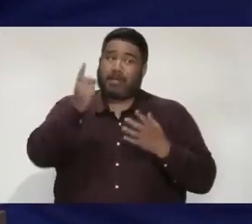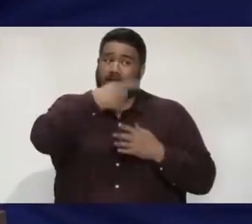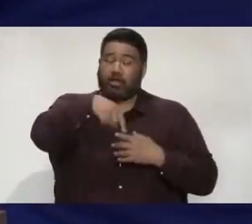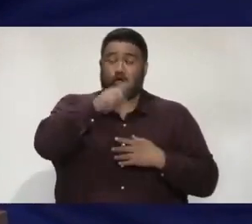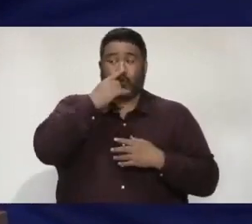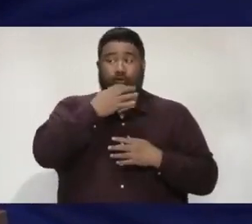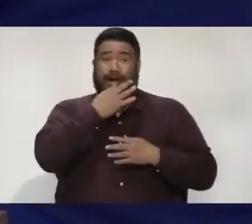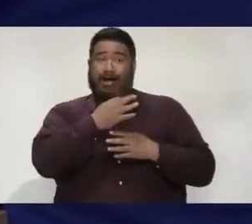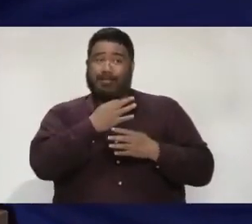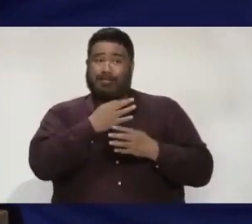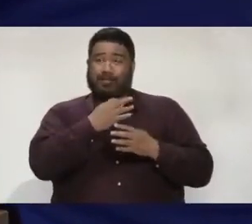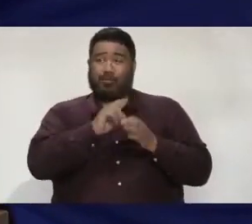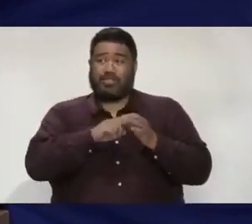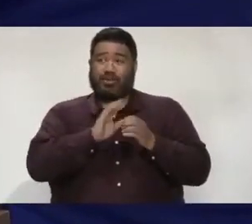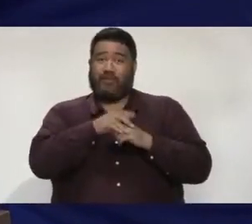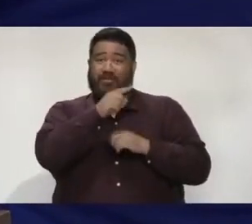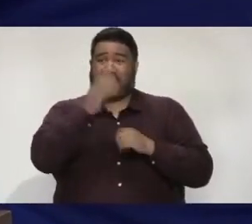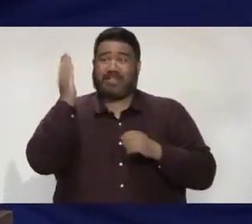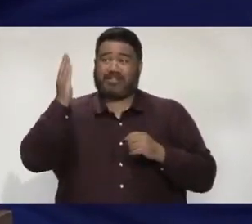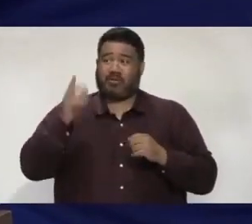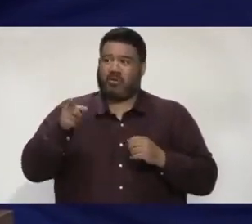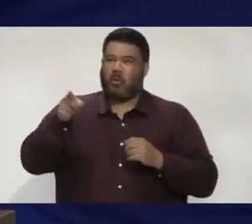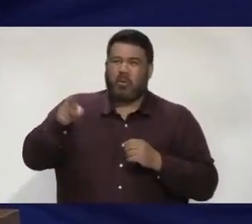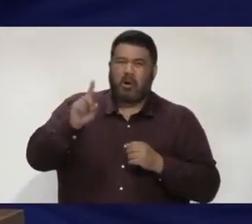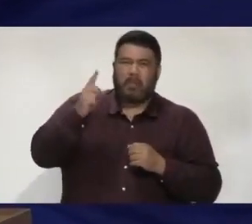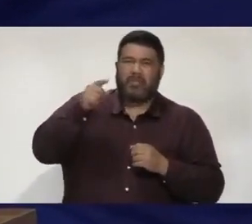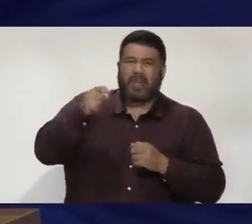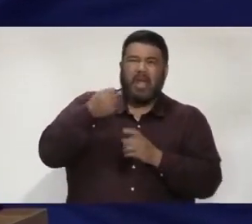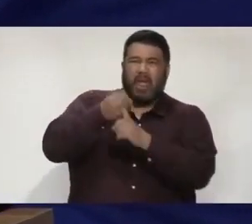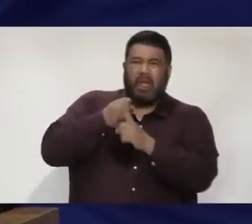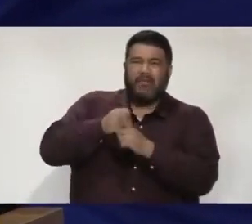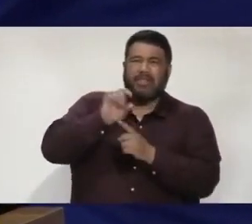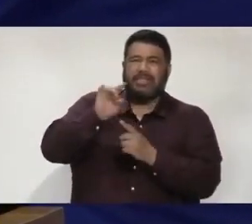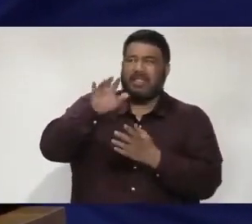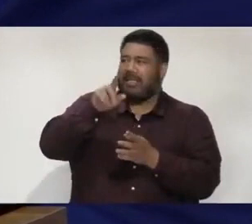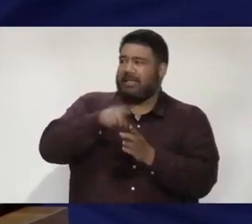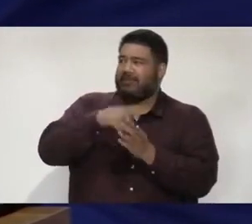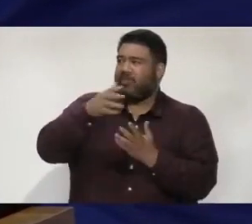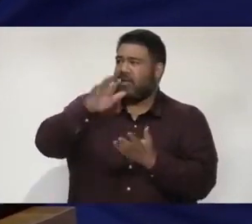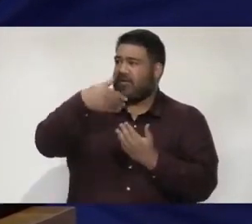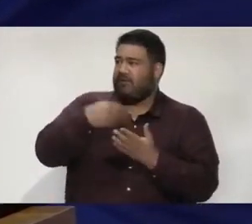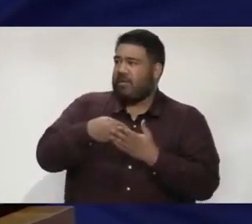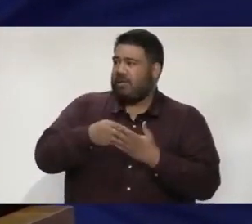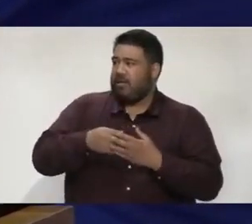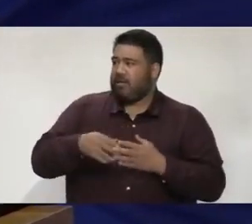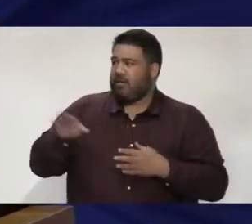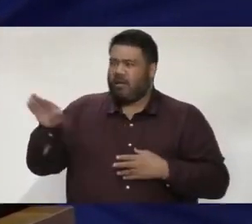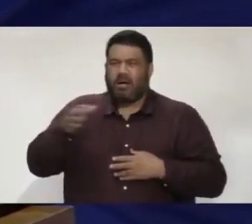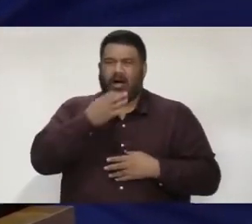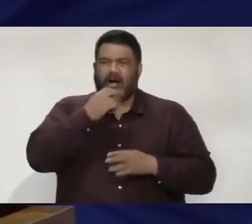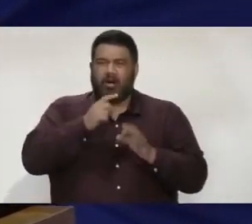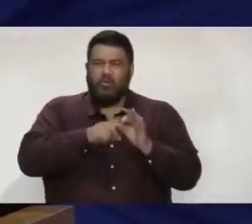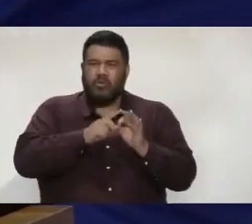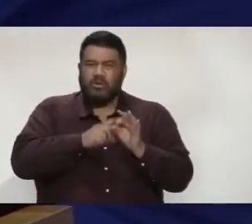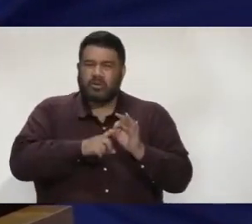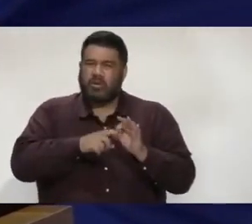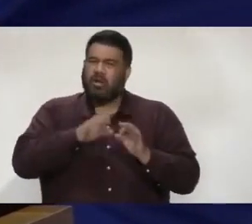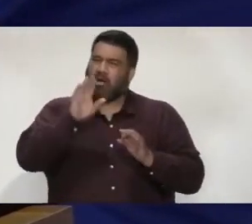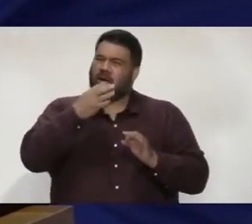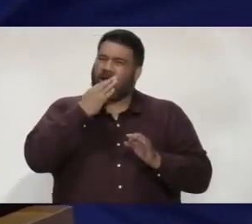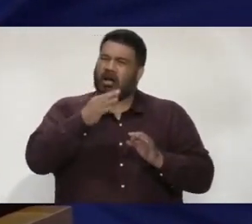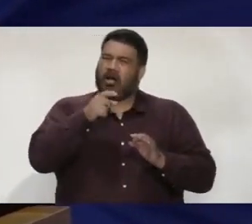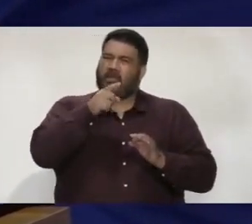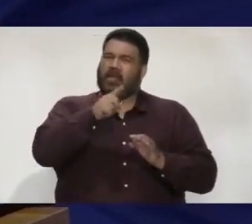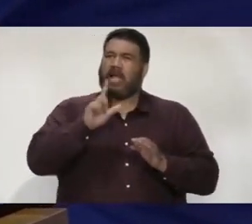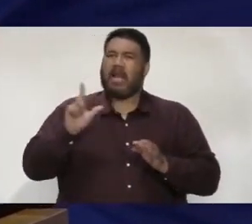about the Green School too. Is to give them funding when on this that Green topic, with your campaign chair hat on then, what do you make of Glenn Bennett, the Labour New